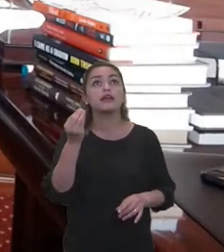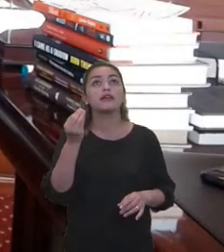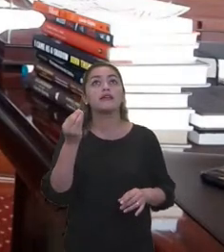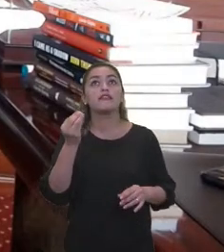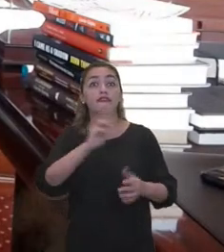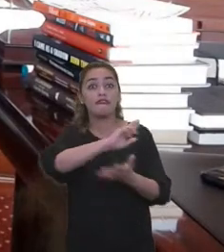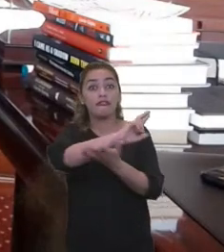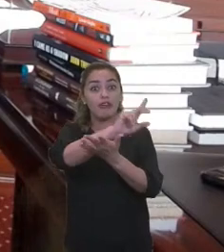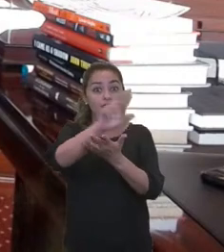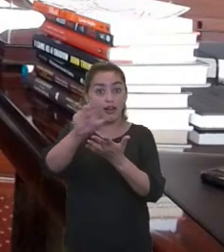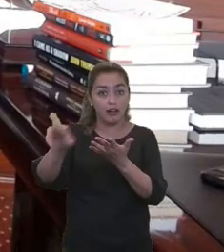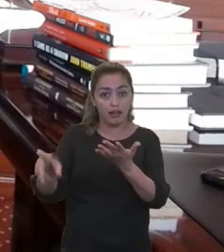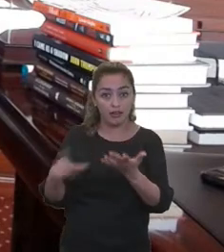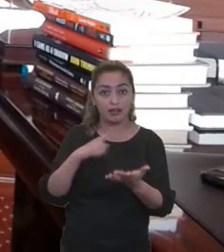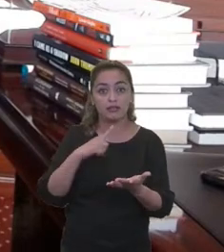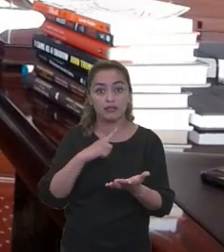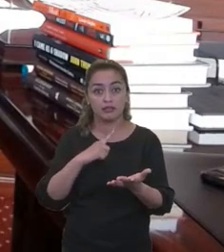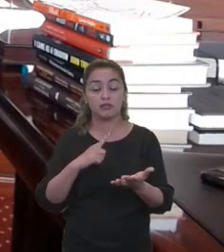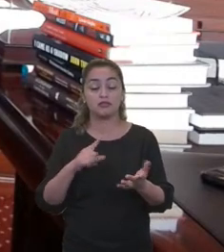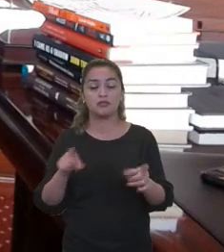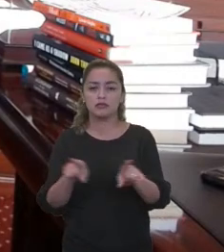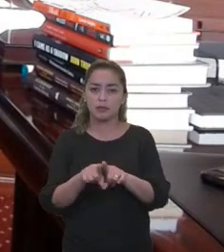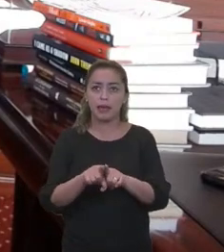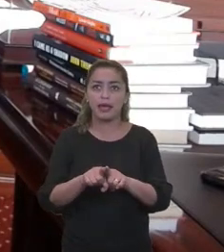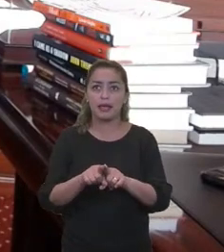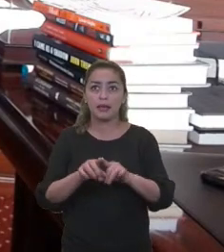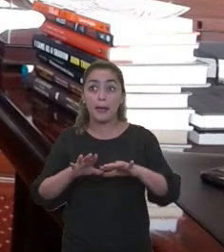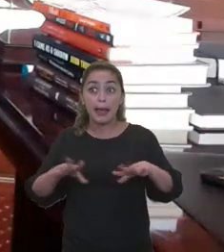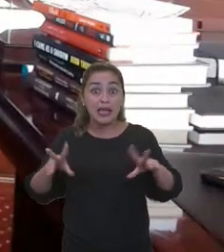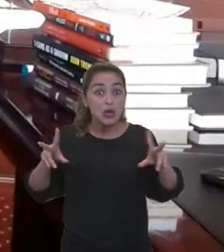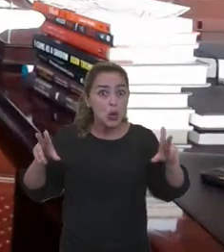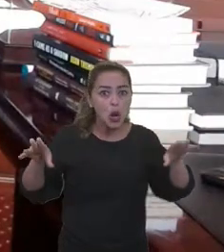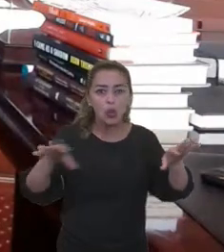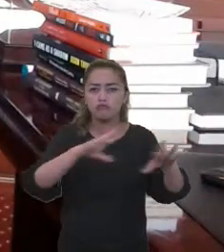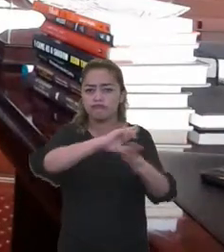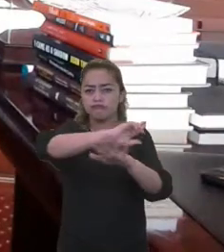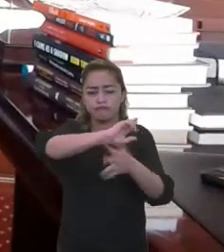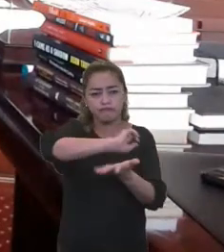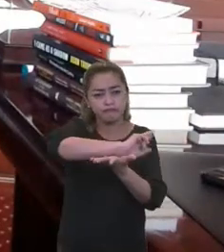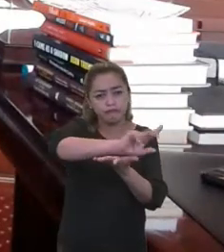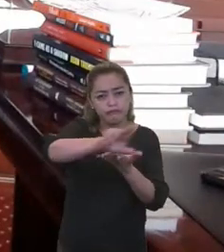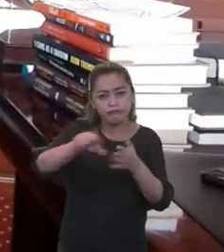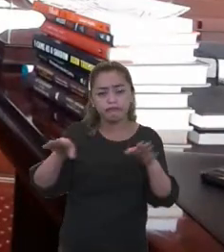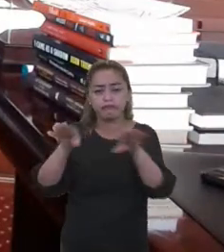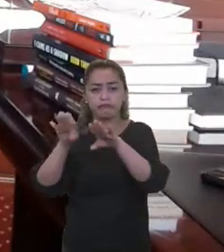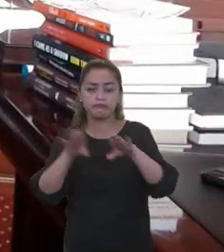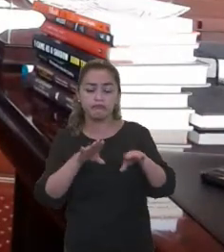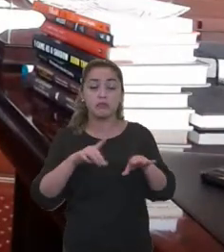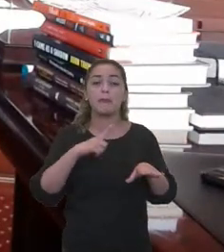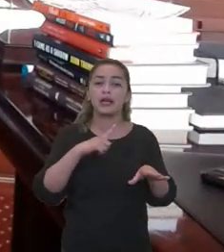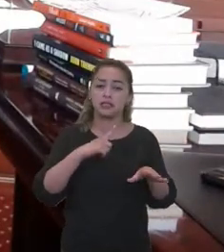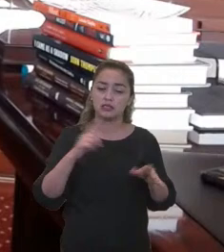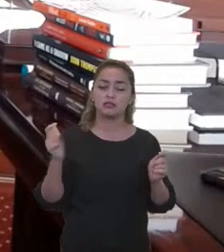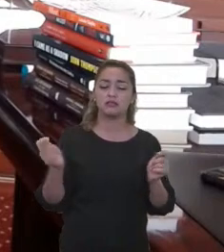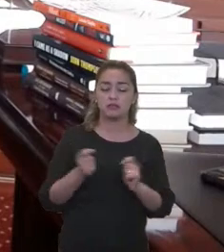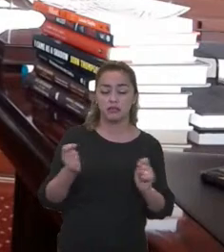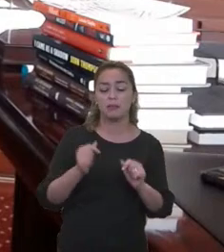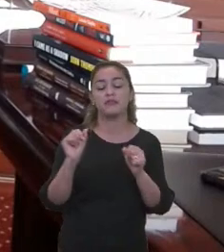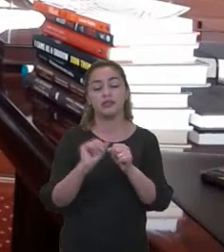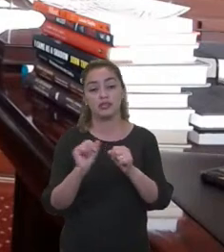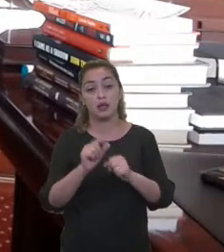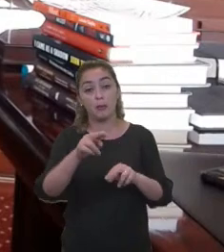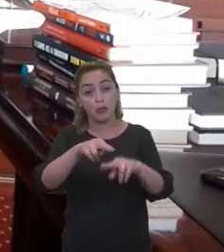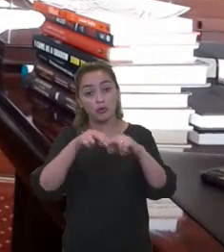that. It's because of diversity that we were able to do that. And that's the way that I know diversity is going to